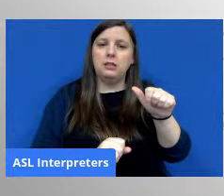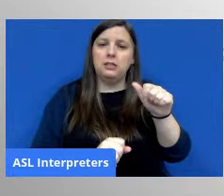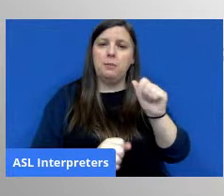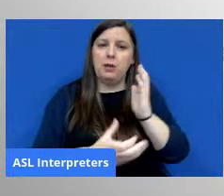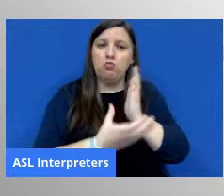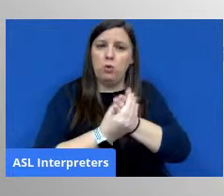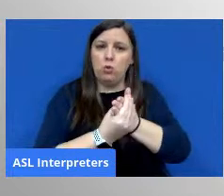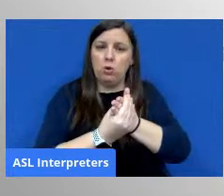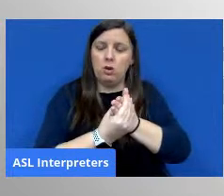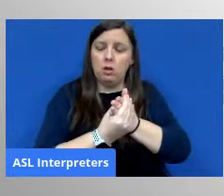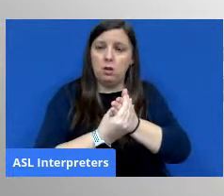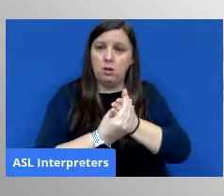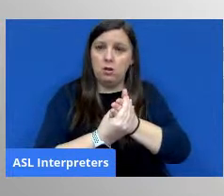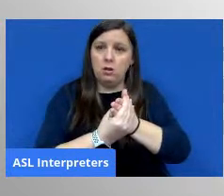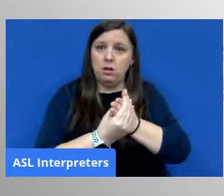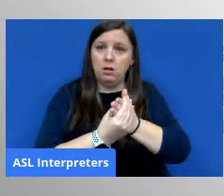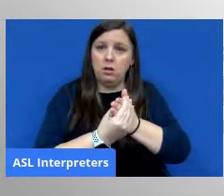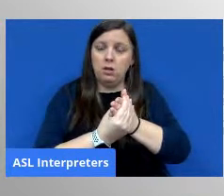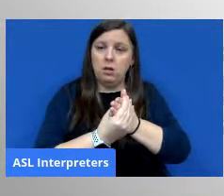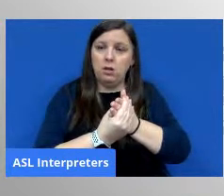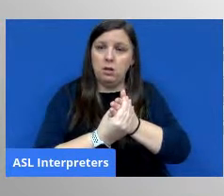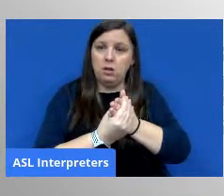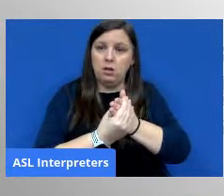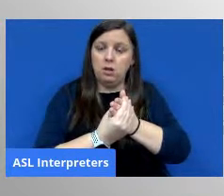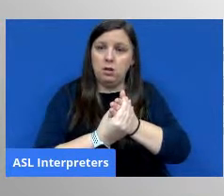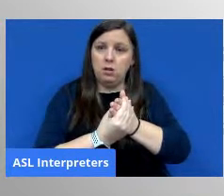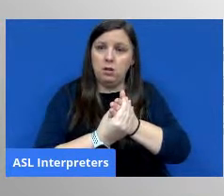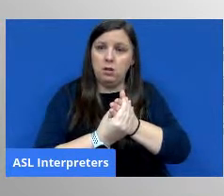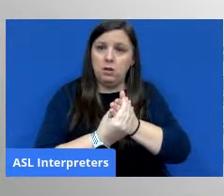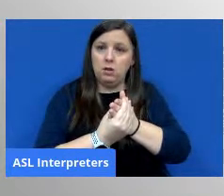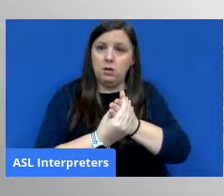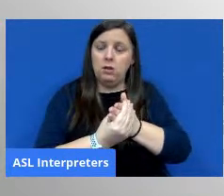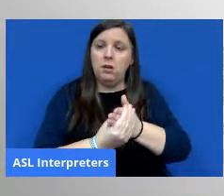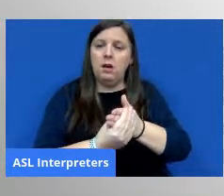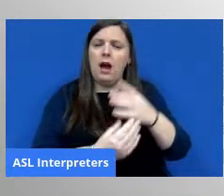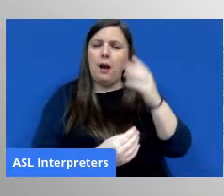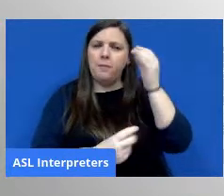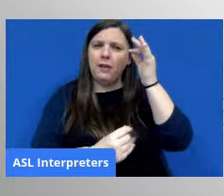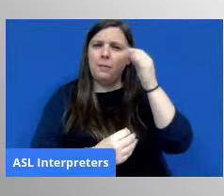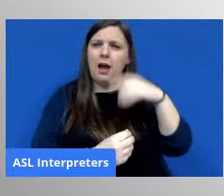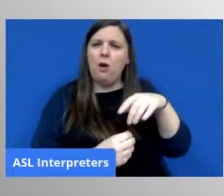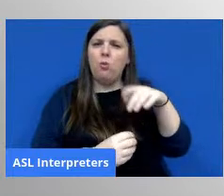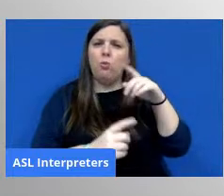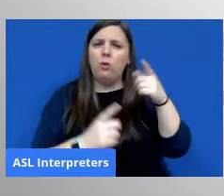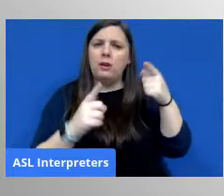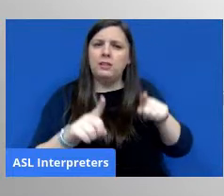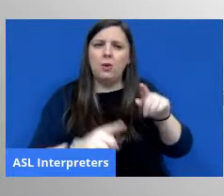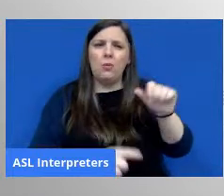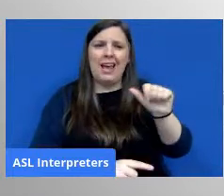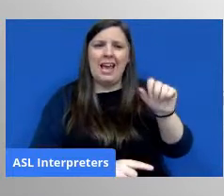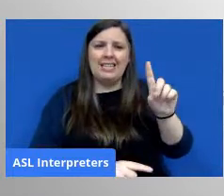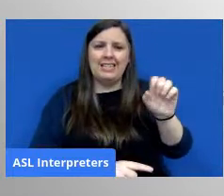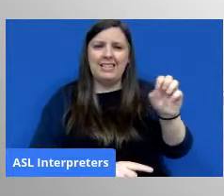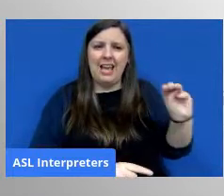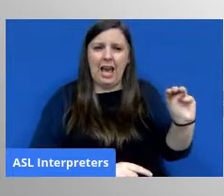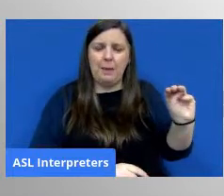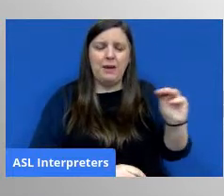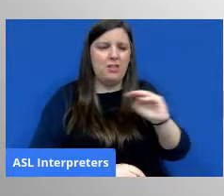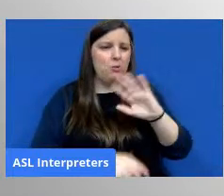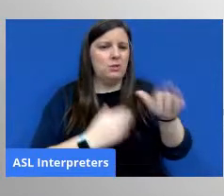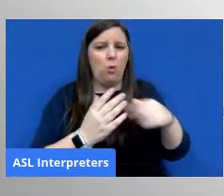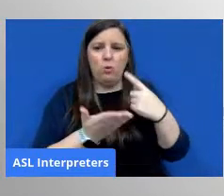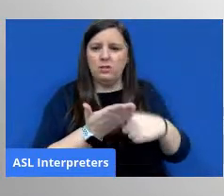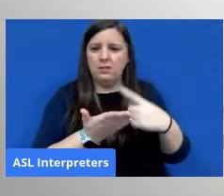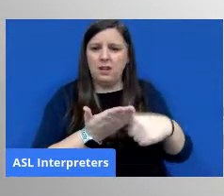last year, as a result of an incident with AADM, and there was a whole discussion and investigation by the